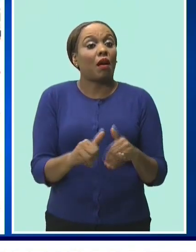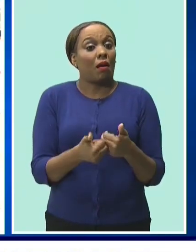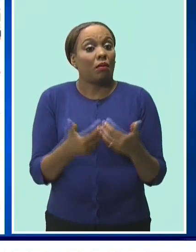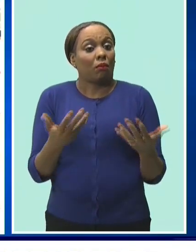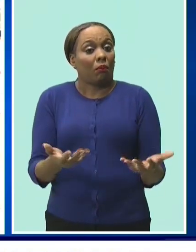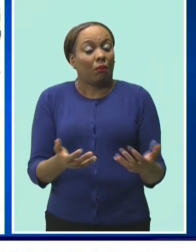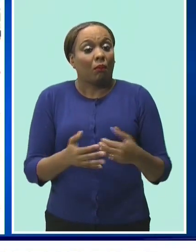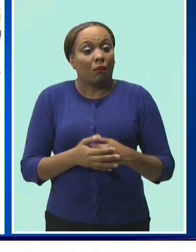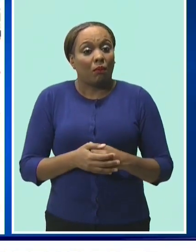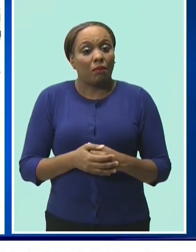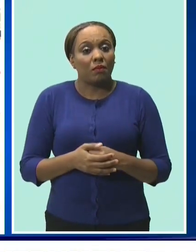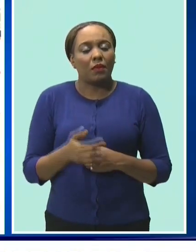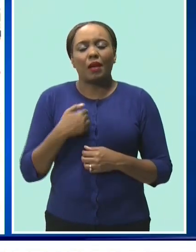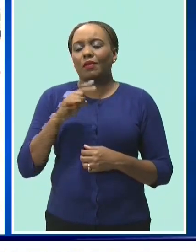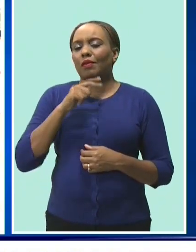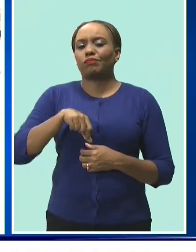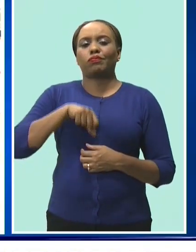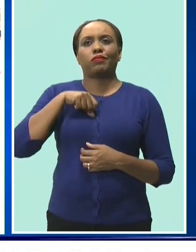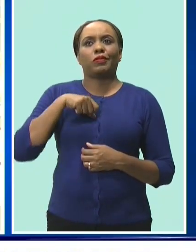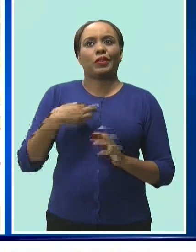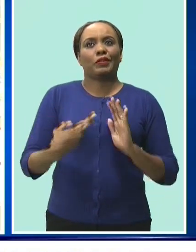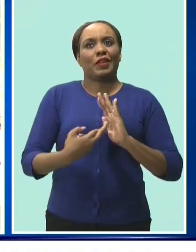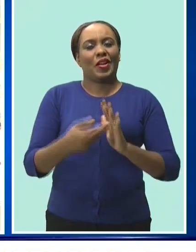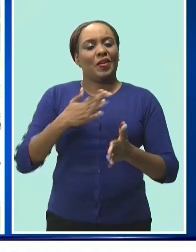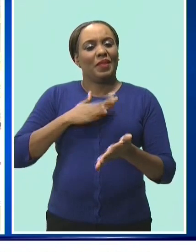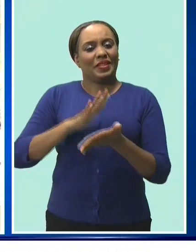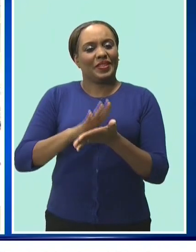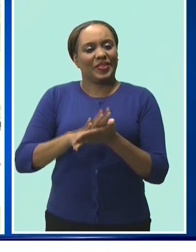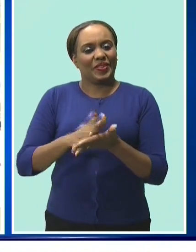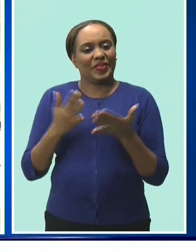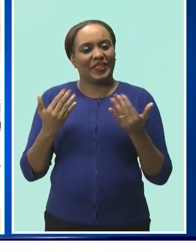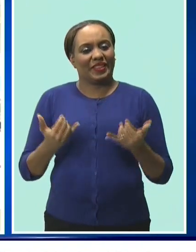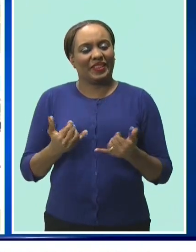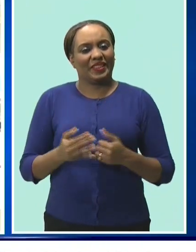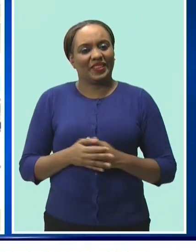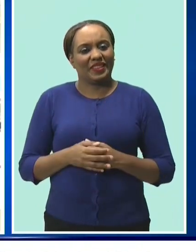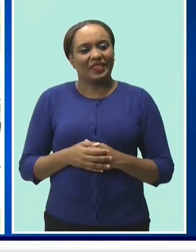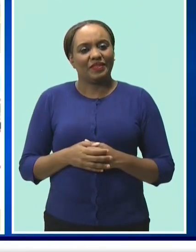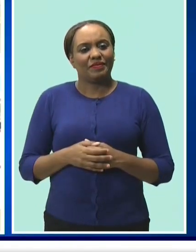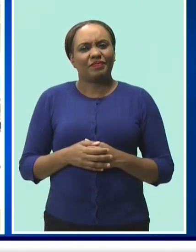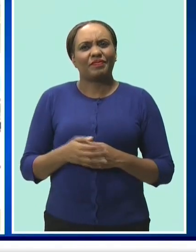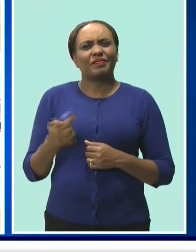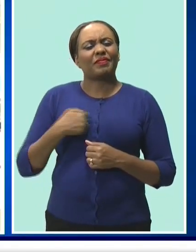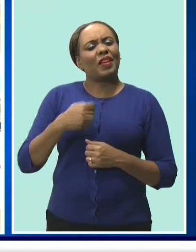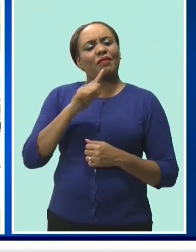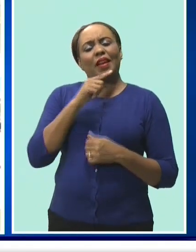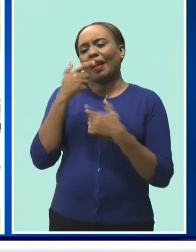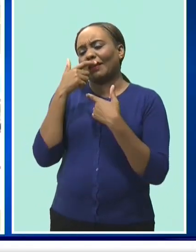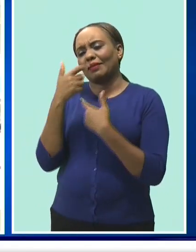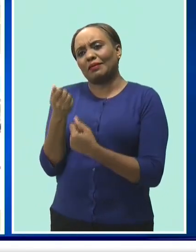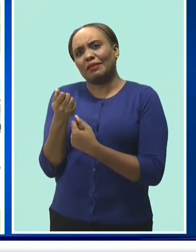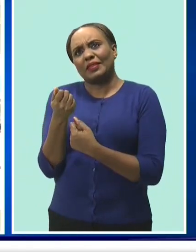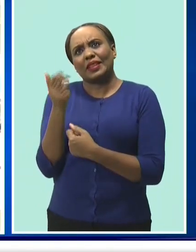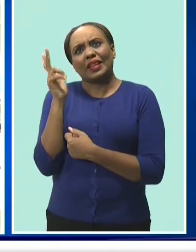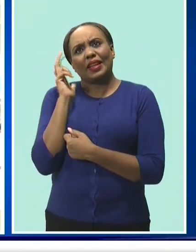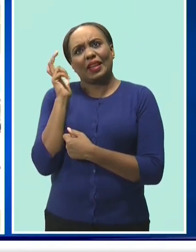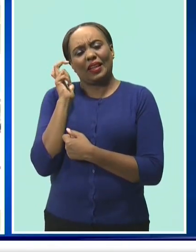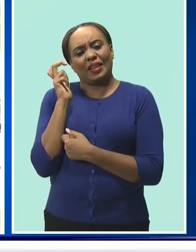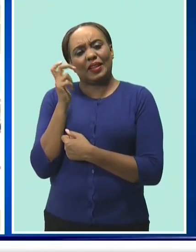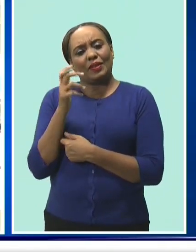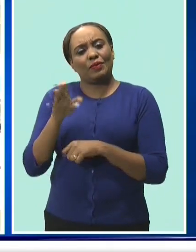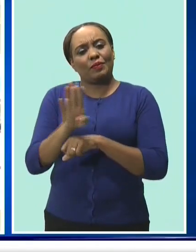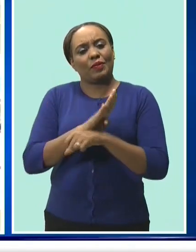And I'm very proud to represent my school here today. I was particularly interested in hearing about what the Honorable Mia Amor Motley said